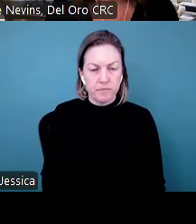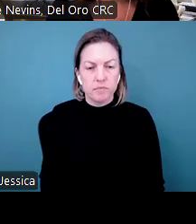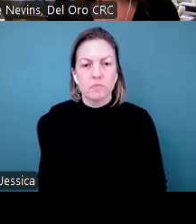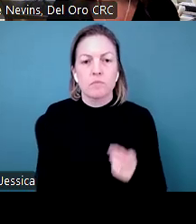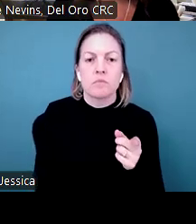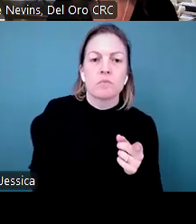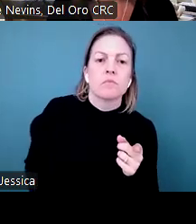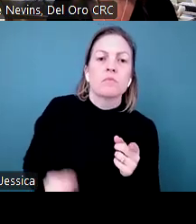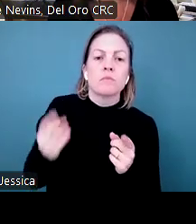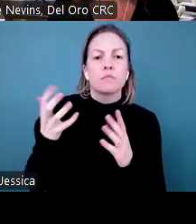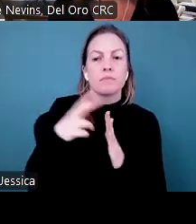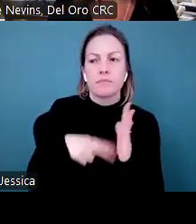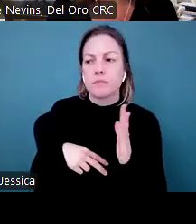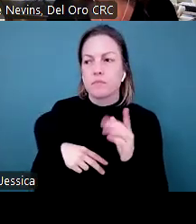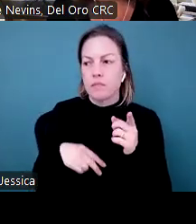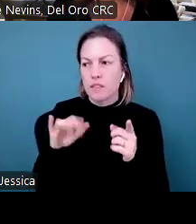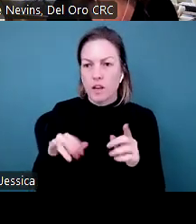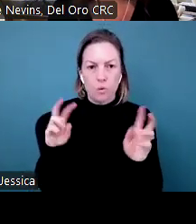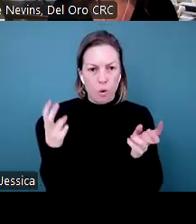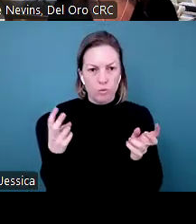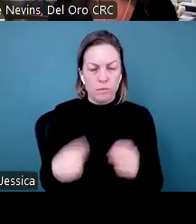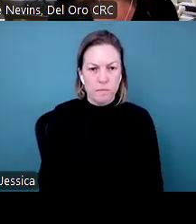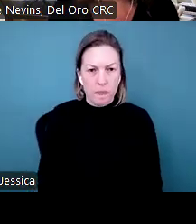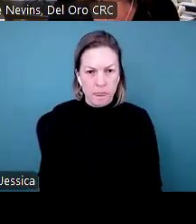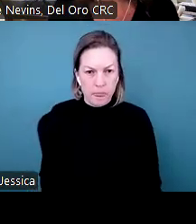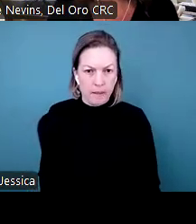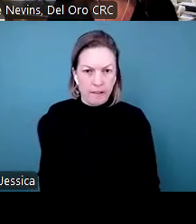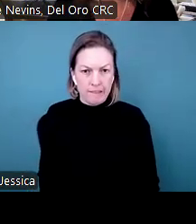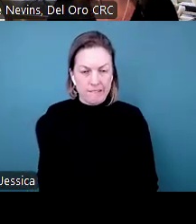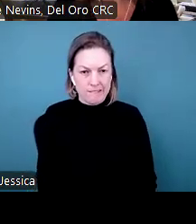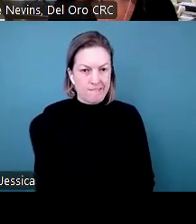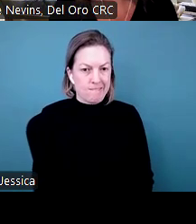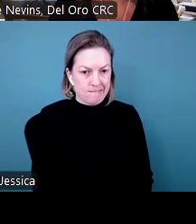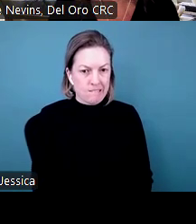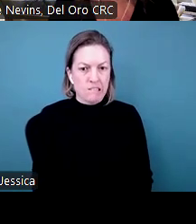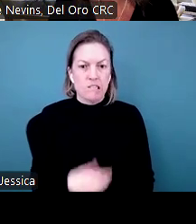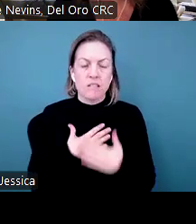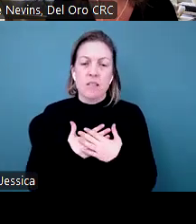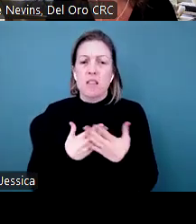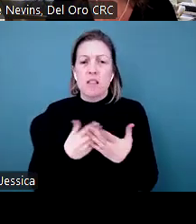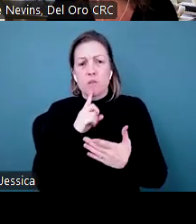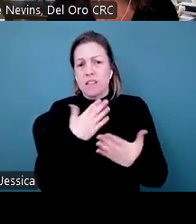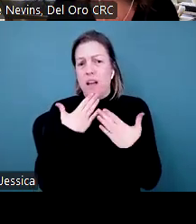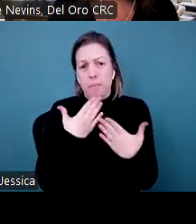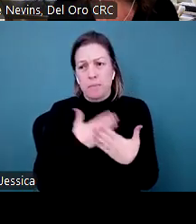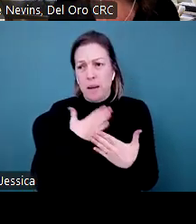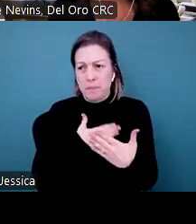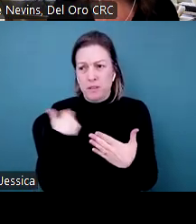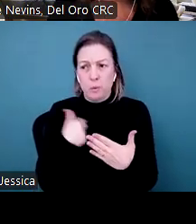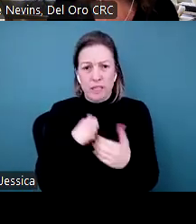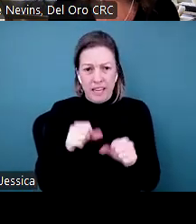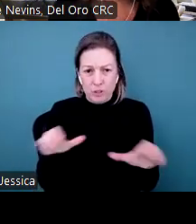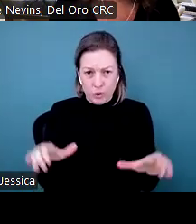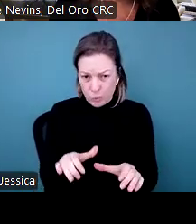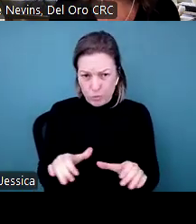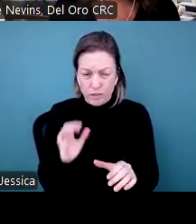read to you a quote, and this is why we are so thankful to get to do what we get to do. Honestly, Del Oro